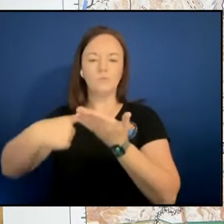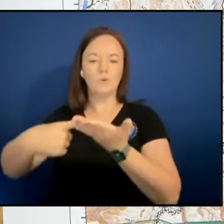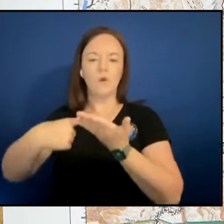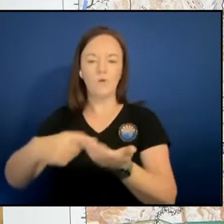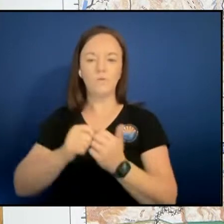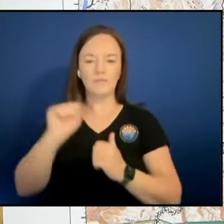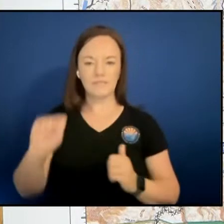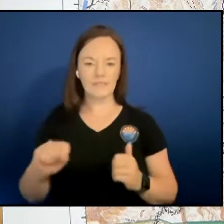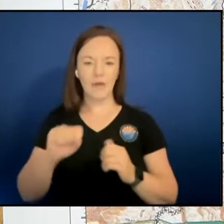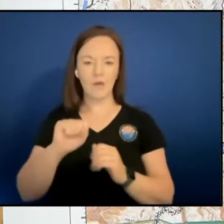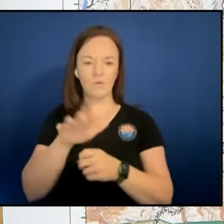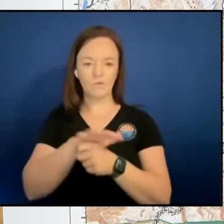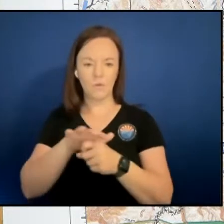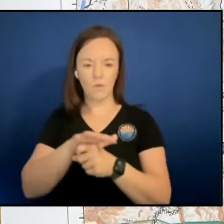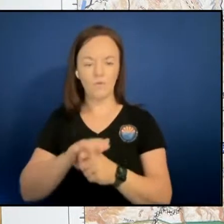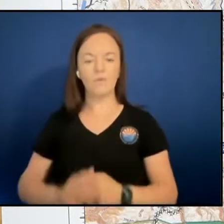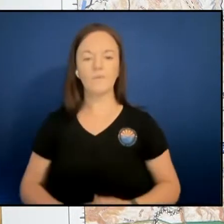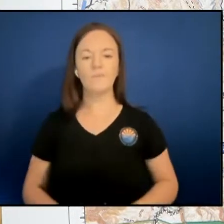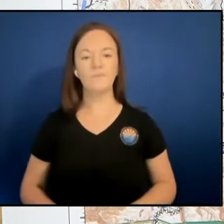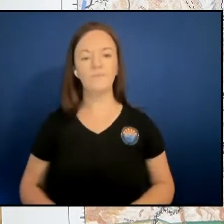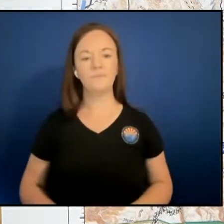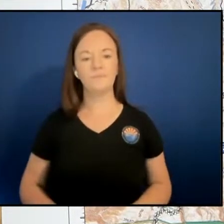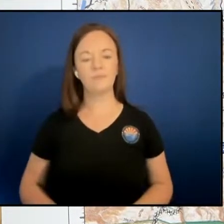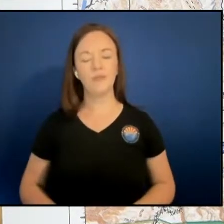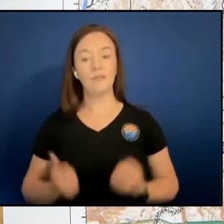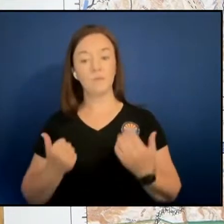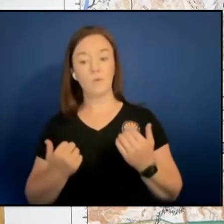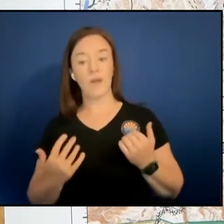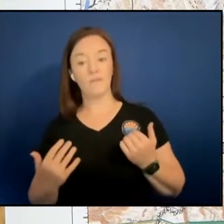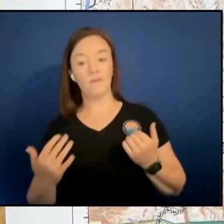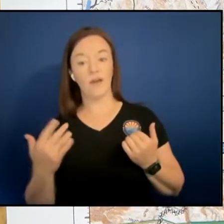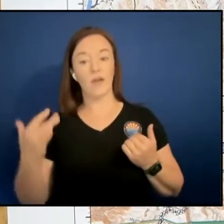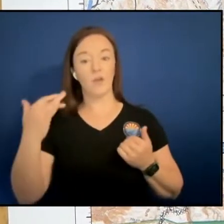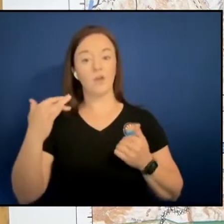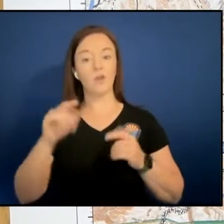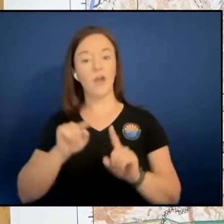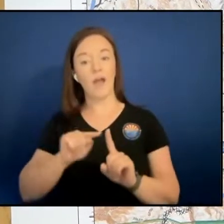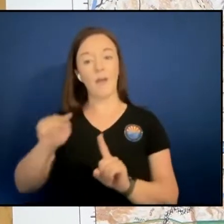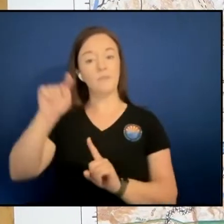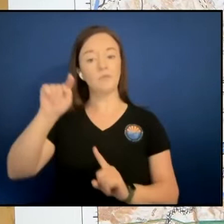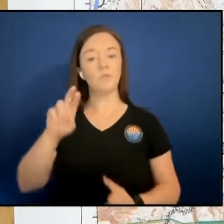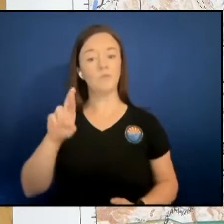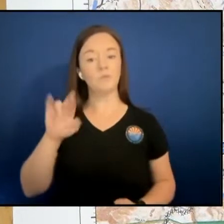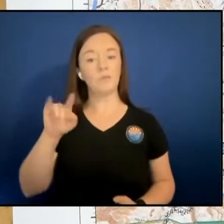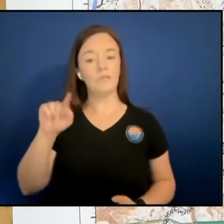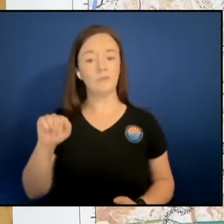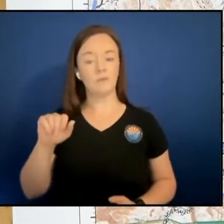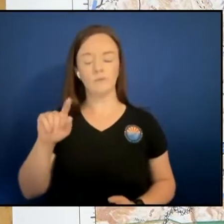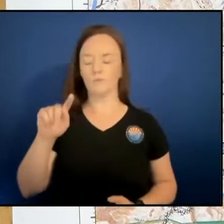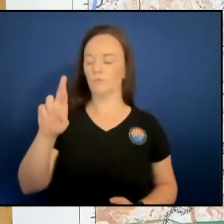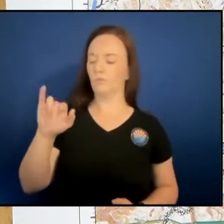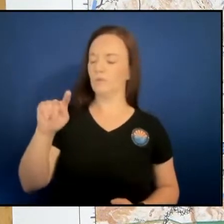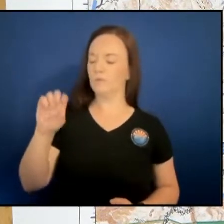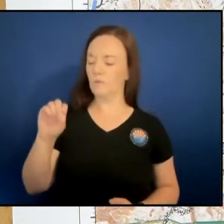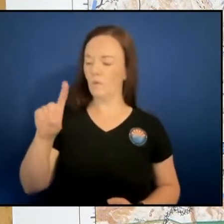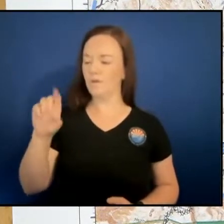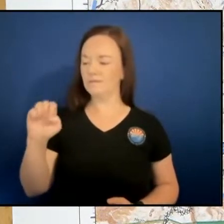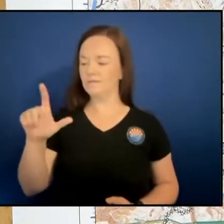this fire here that's moved all the way up to the Rita del Padre there to the east of to